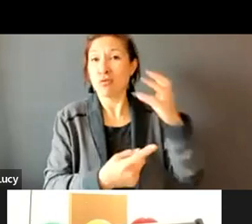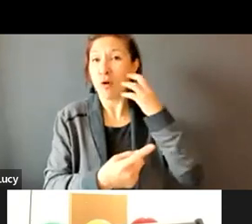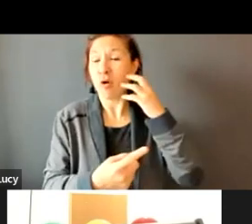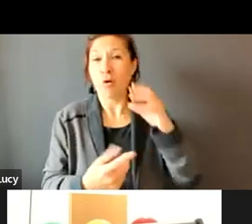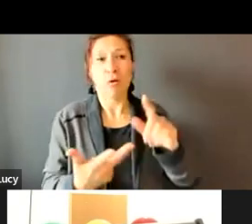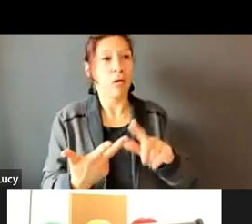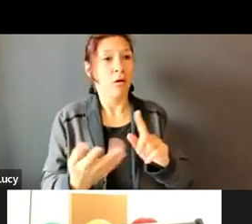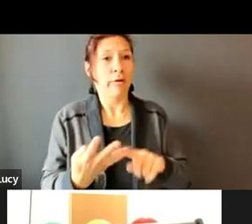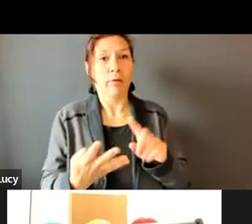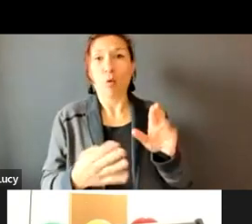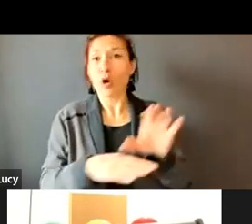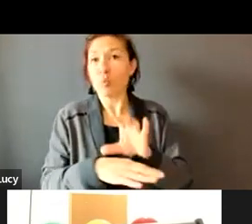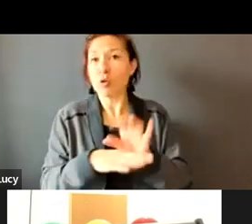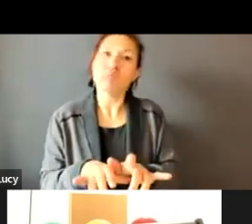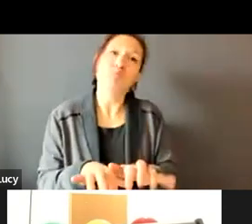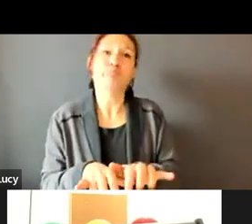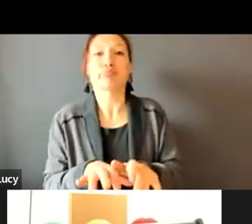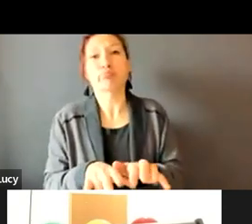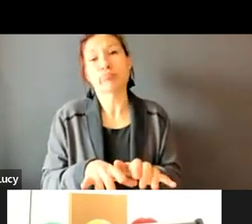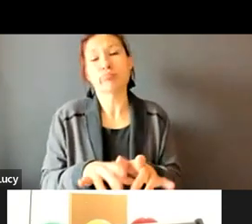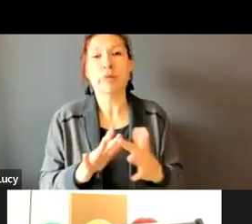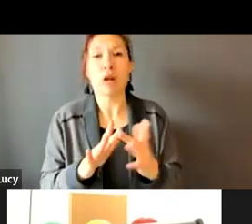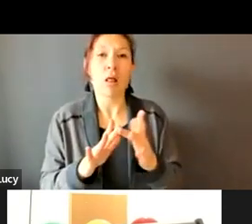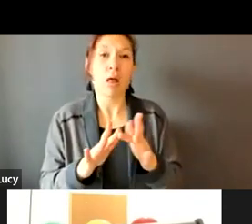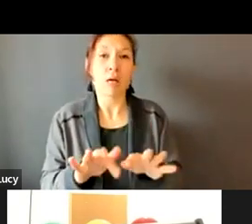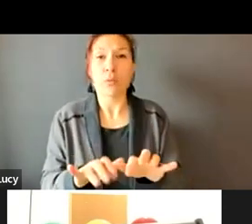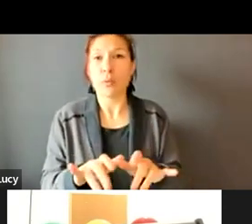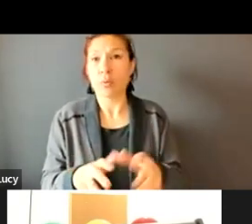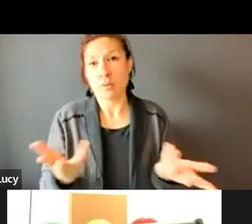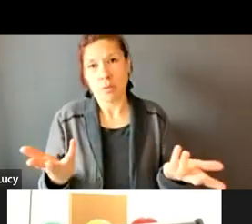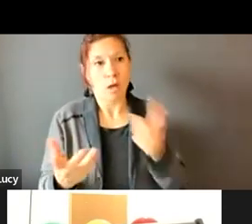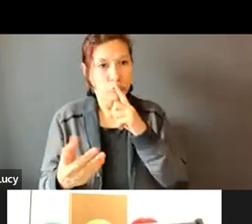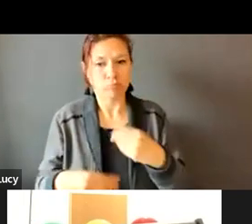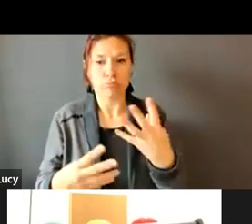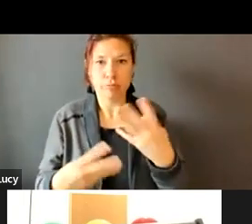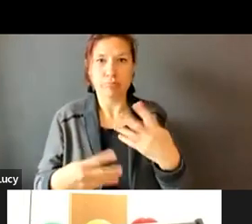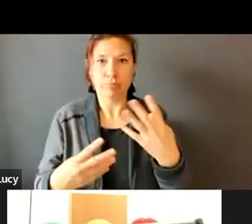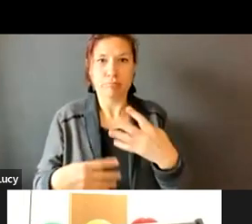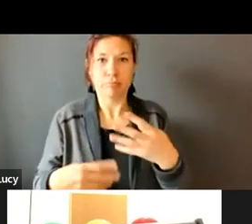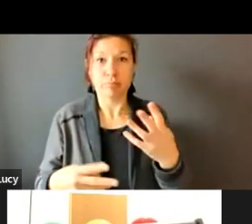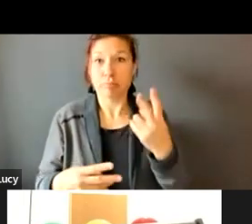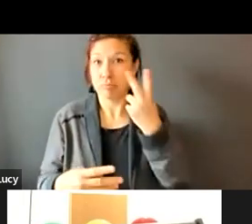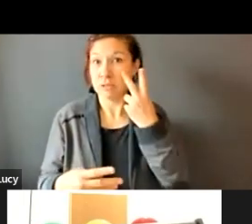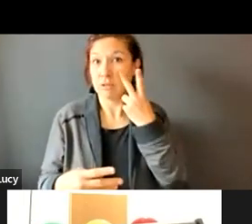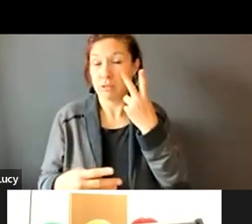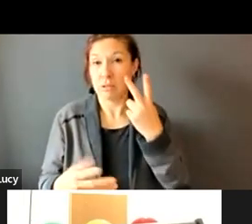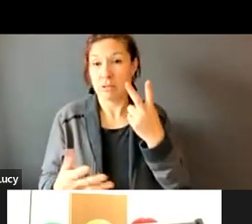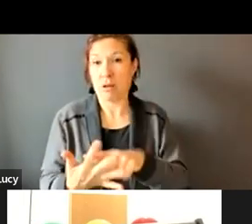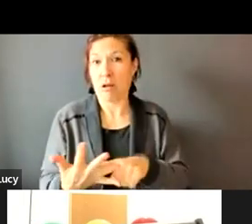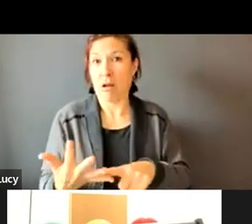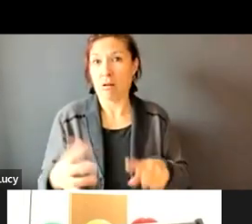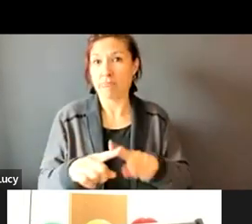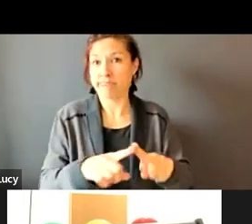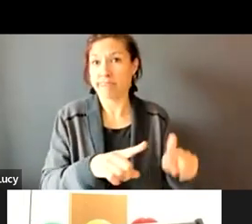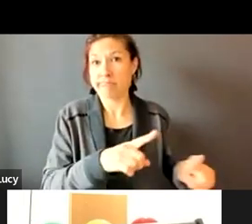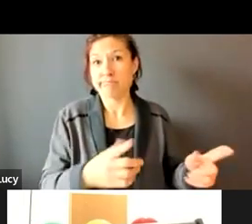have access to a computer at a friend's house they're likely seeing things um and you know this is